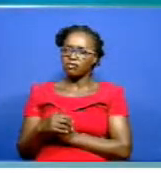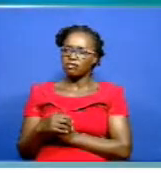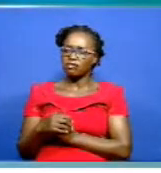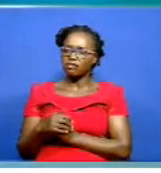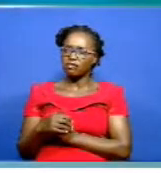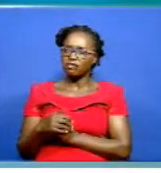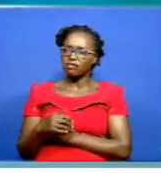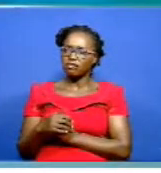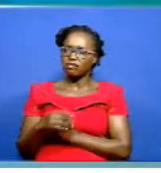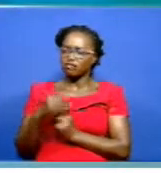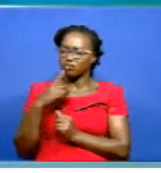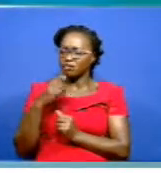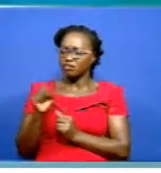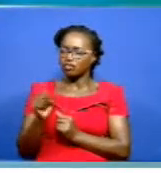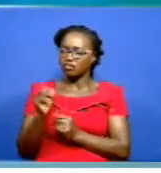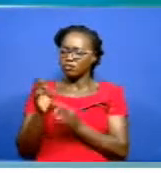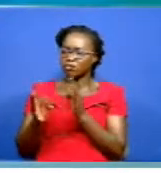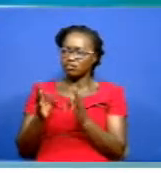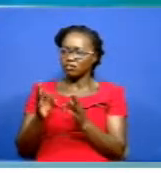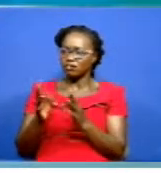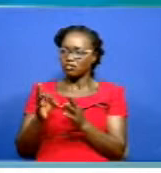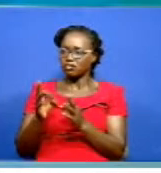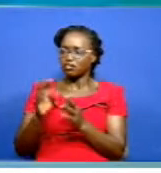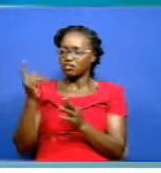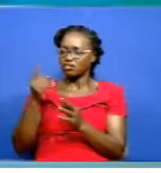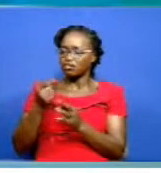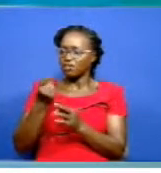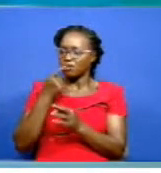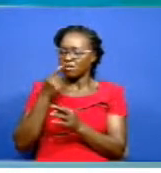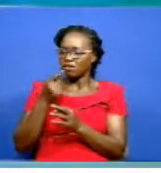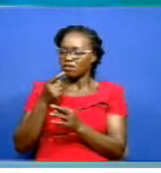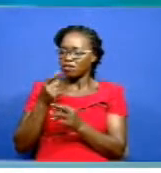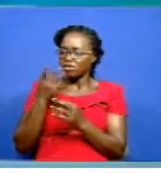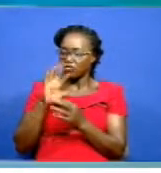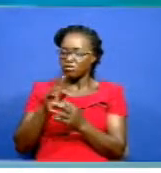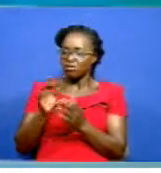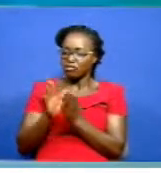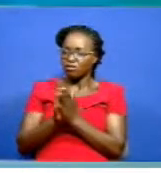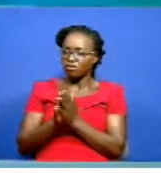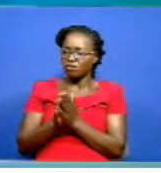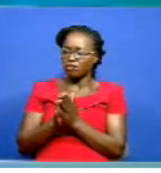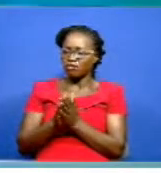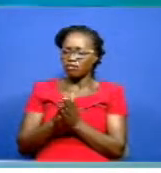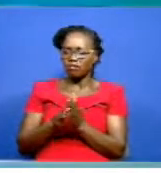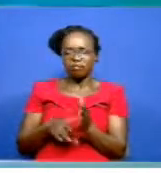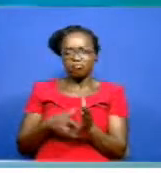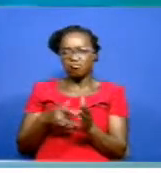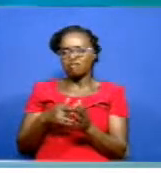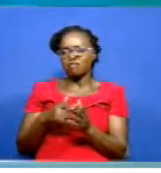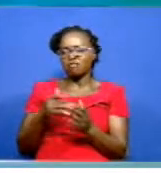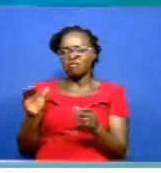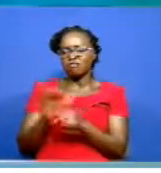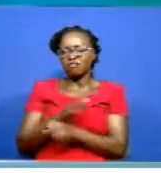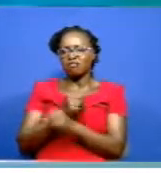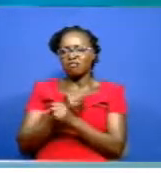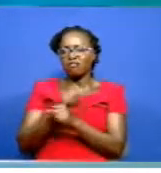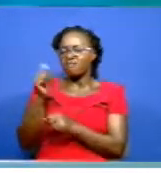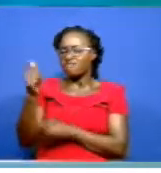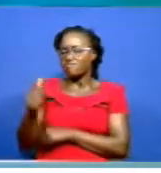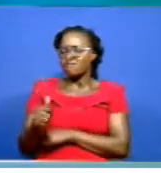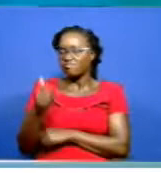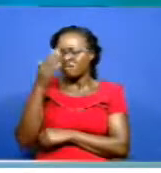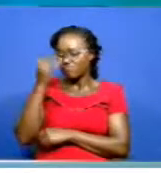dose. So if you take the first dose and then you react, so you're not completely protected, because